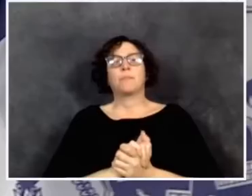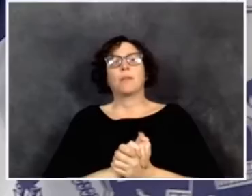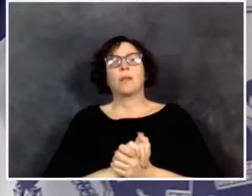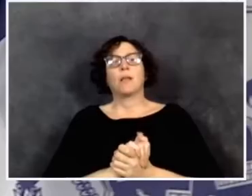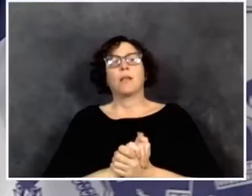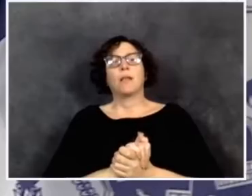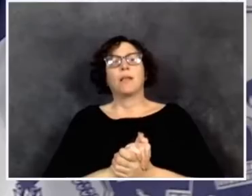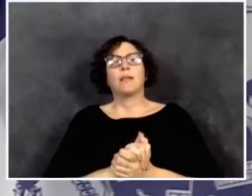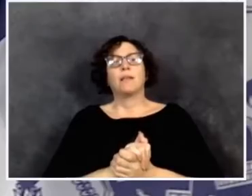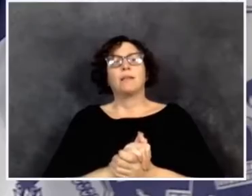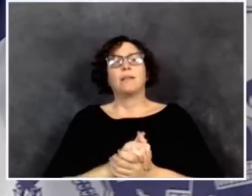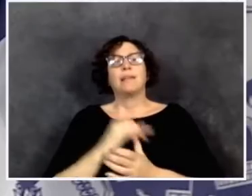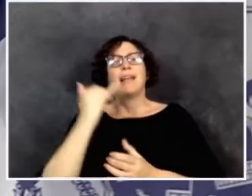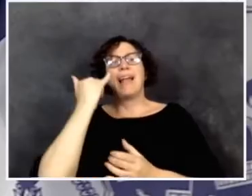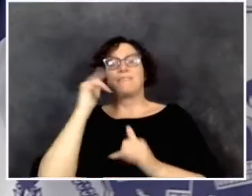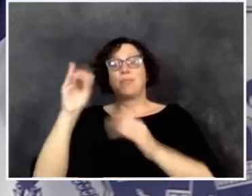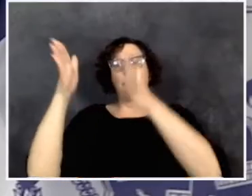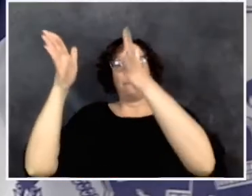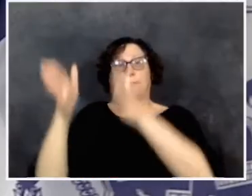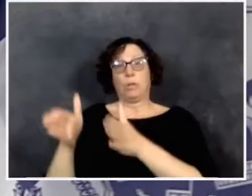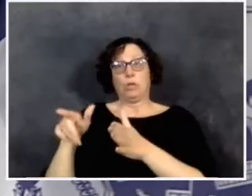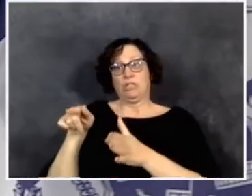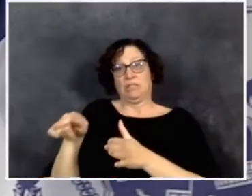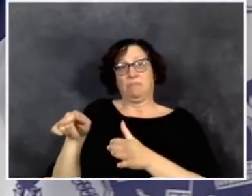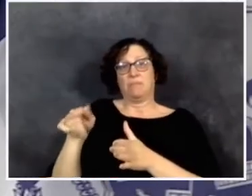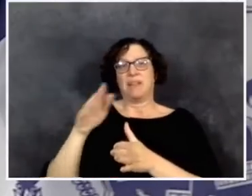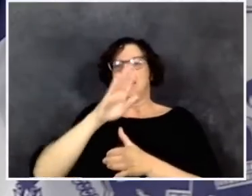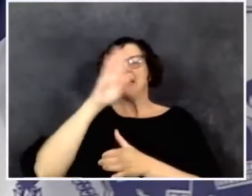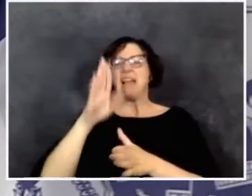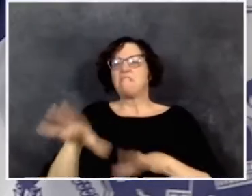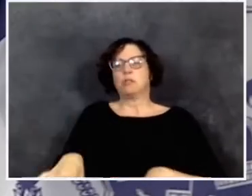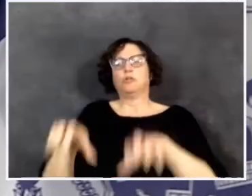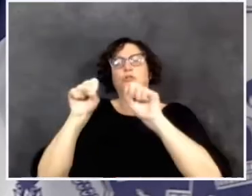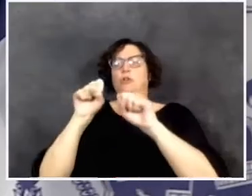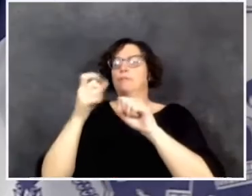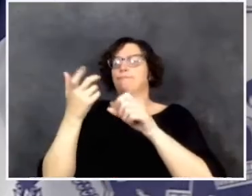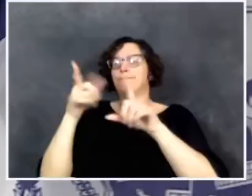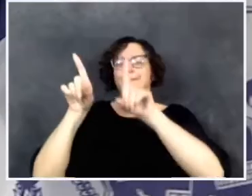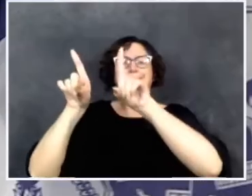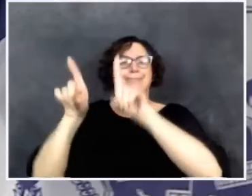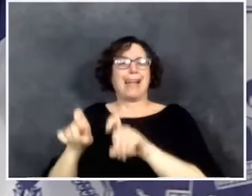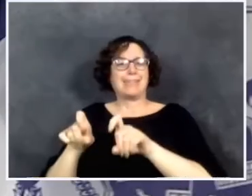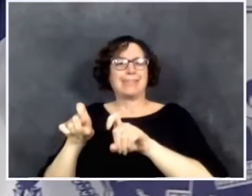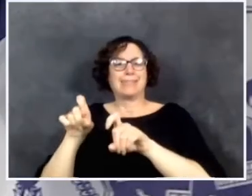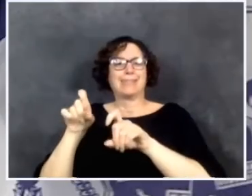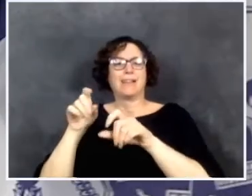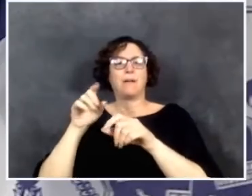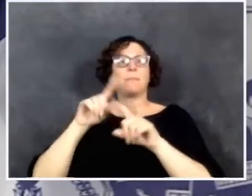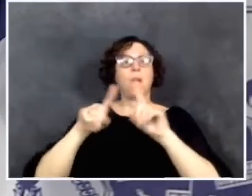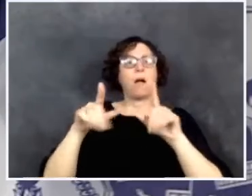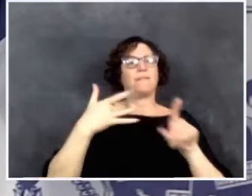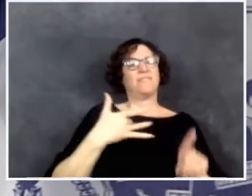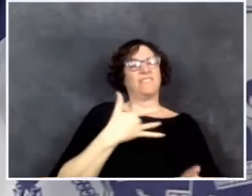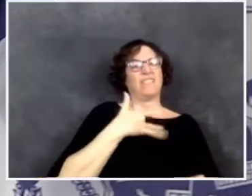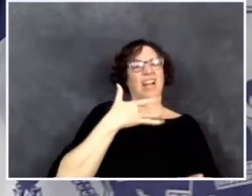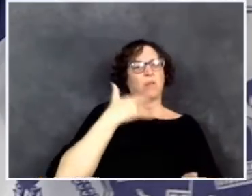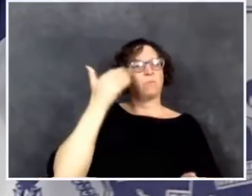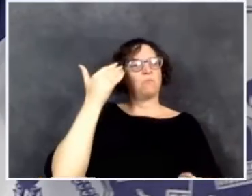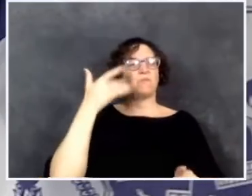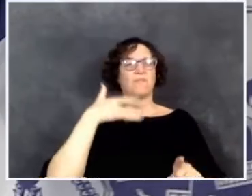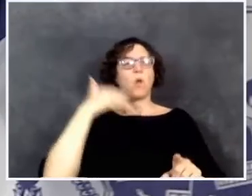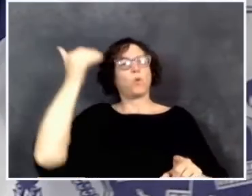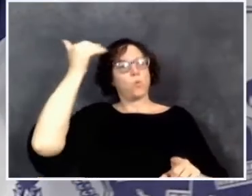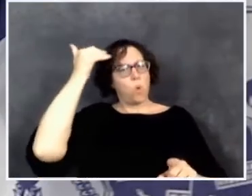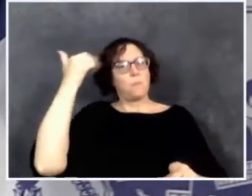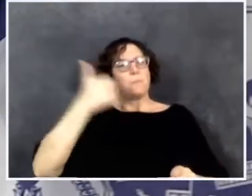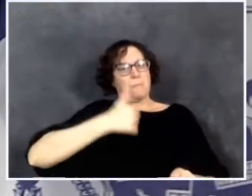COVID to possibly give and donate plasma if they are certain, based on their symptoms, that they had it? And the second is for Dr. Barboa and